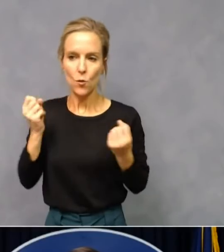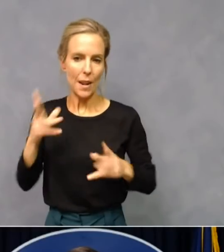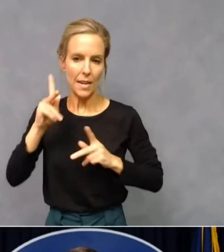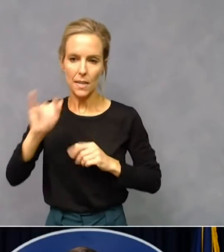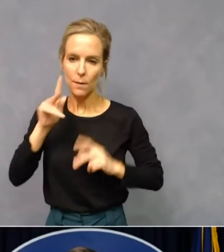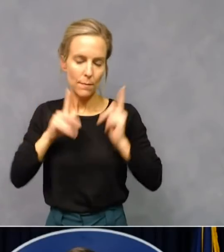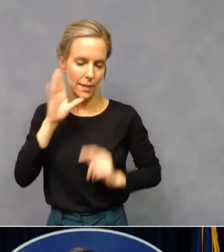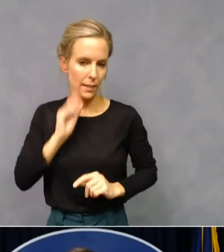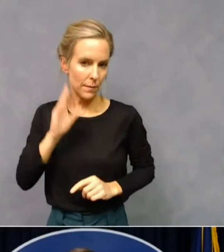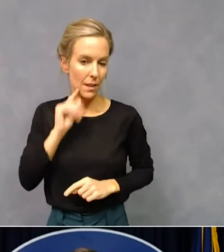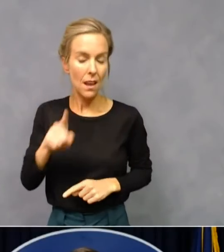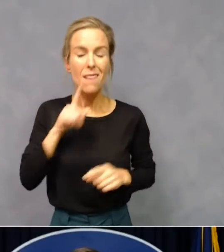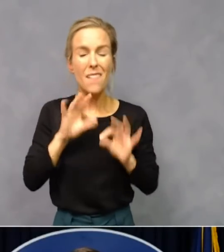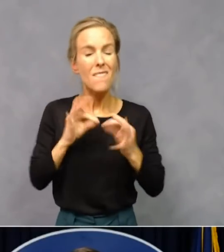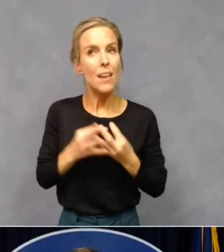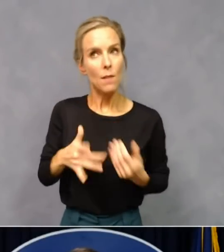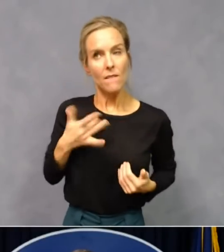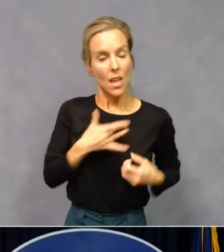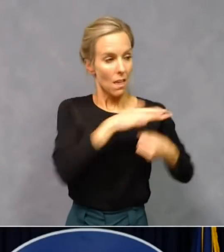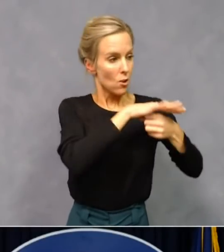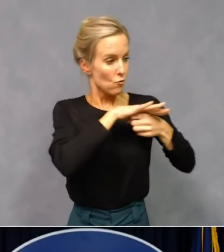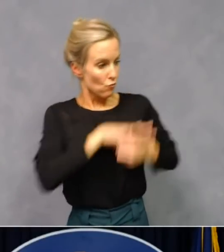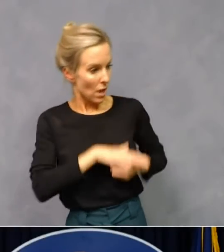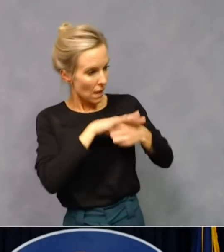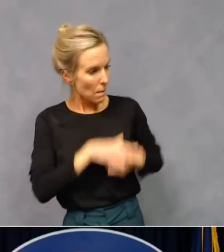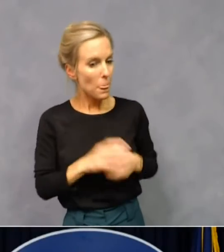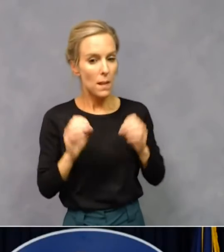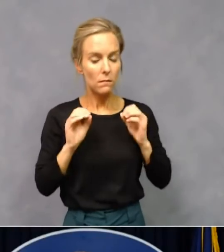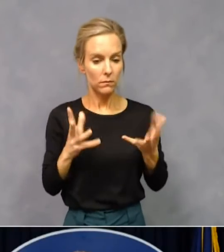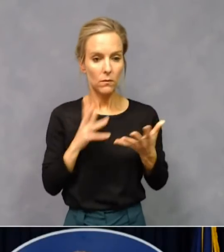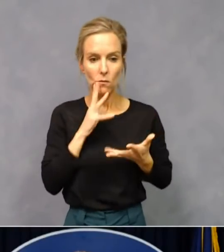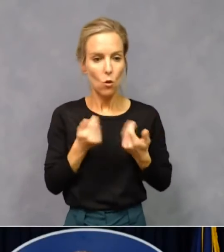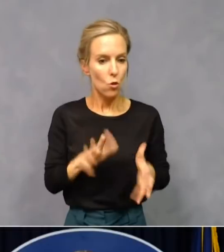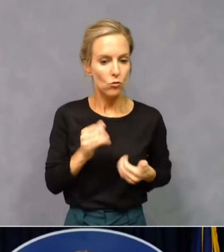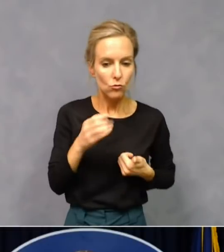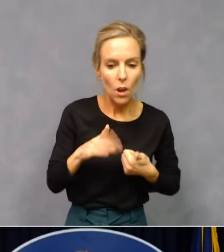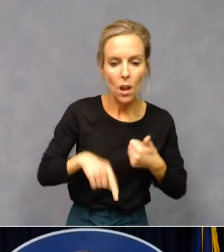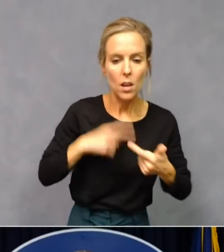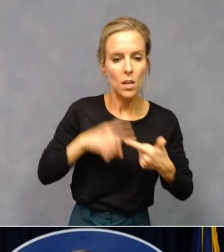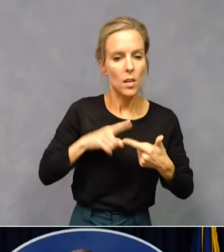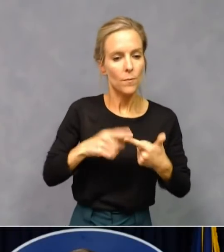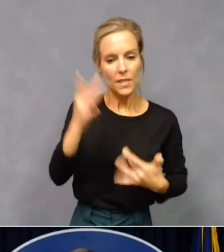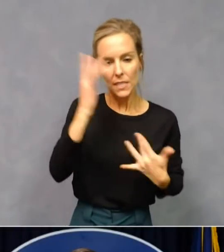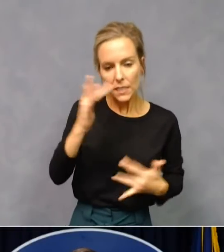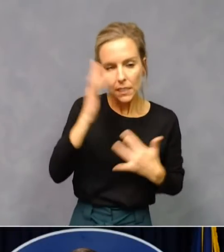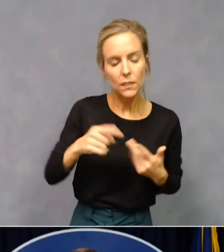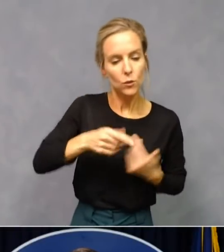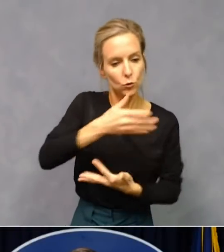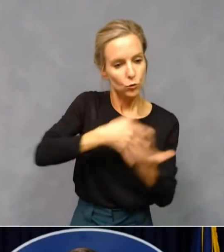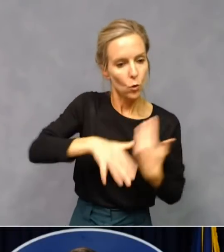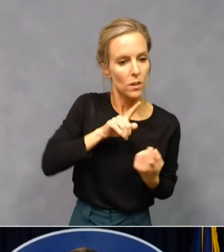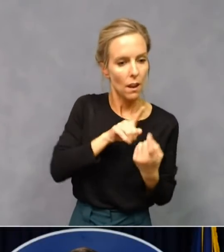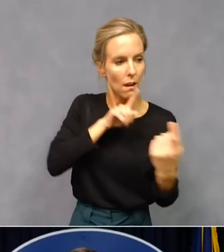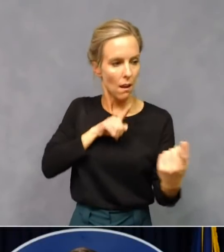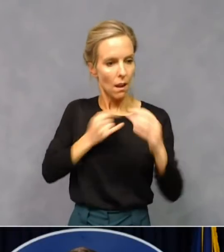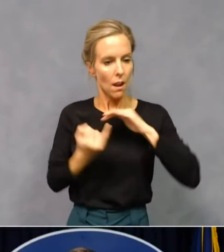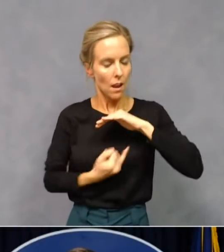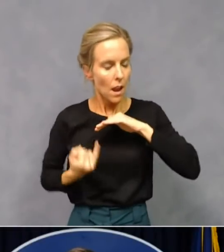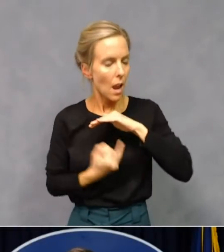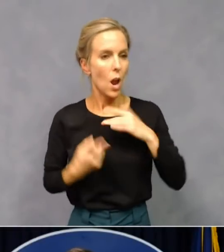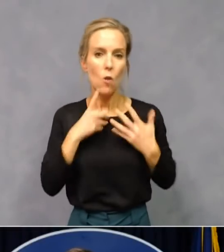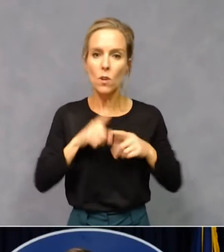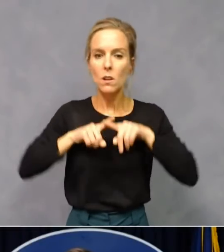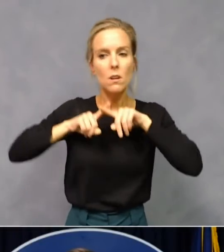stress that COVID creates, joblessness, illness, social isolation, We're relying on these groups more than